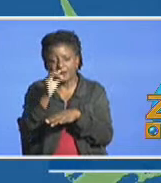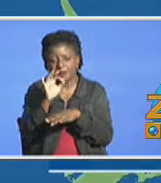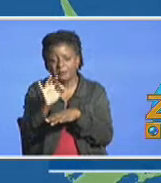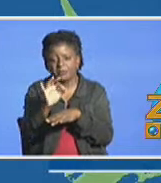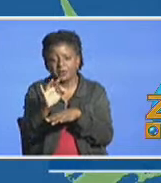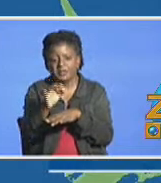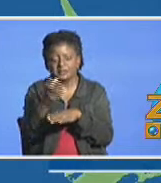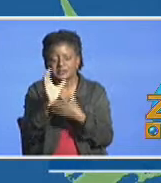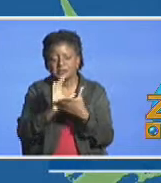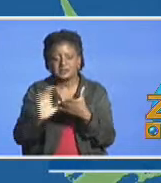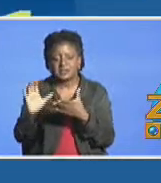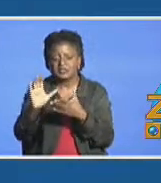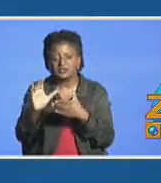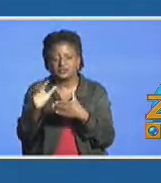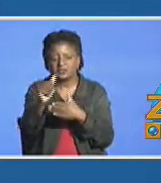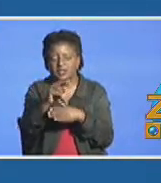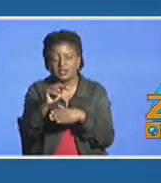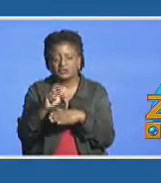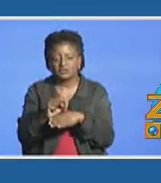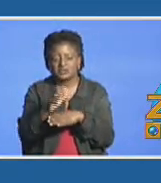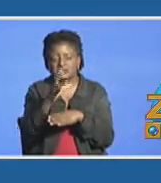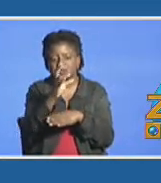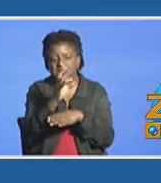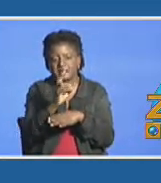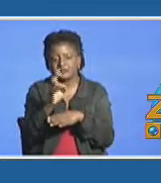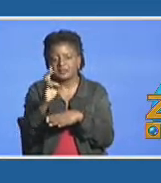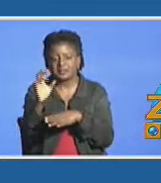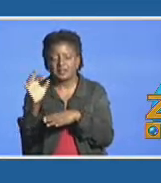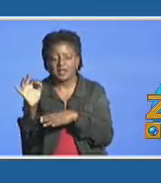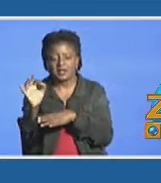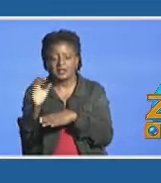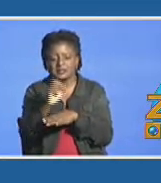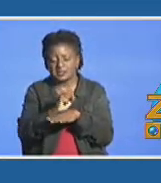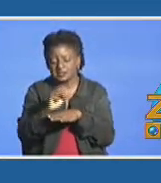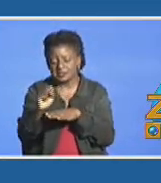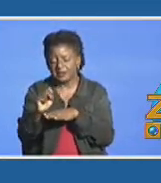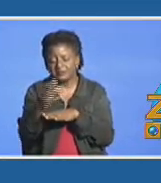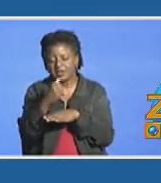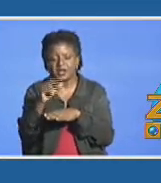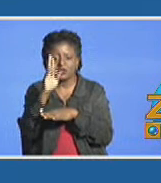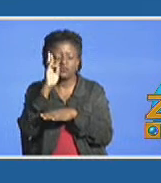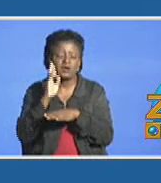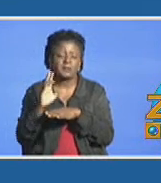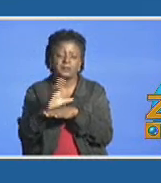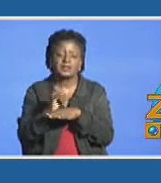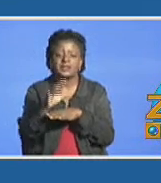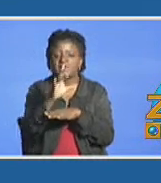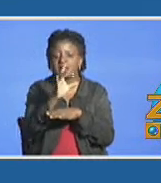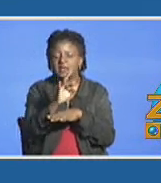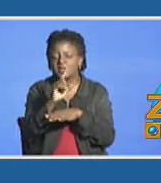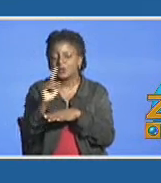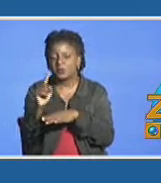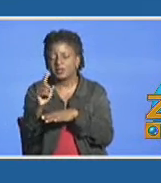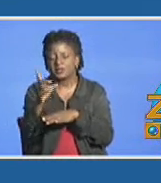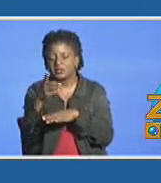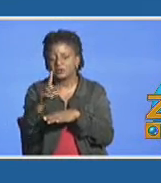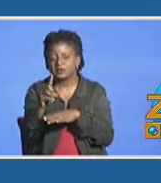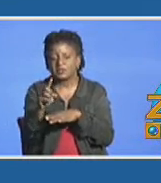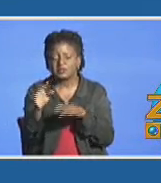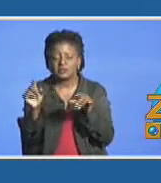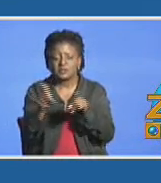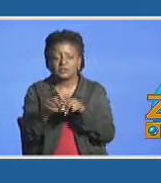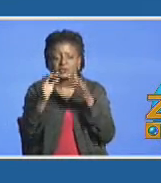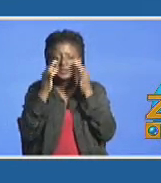81. Freshwick and Central Andros at 79 degrees. San Salvador and Rum Key at 81 degrees. Also, Alistair and Cat Island